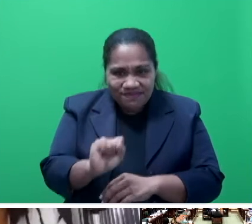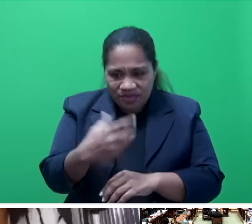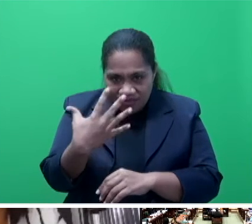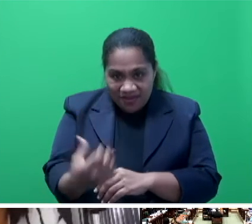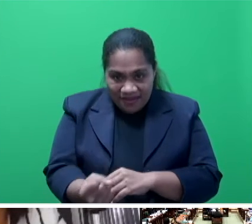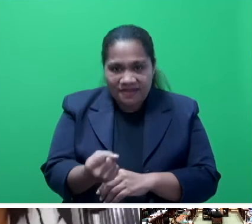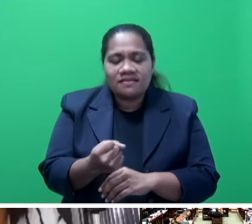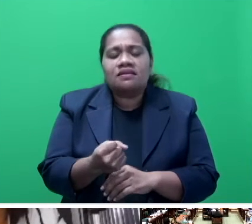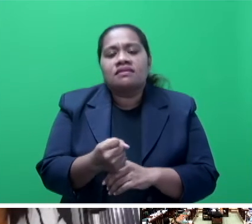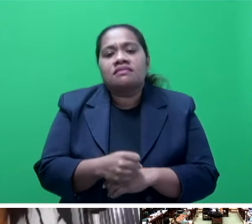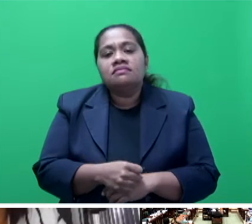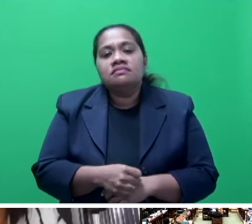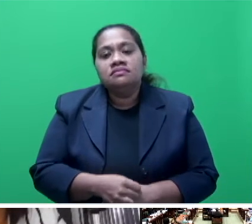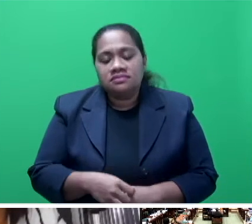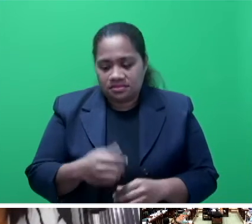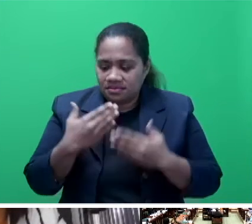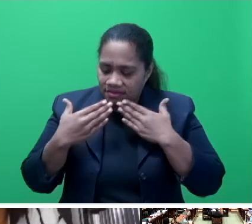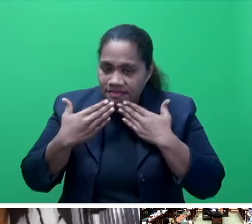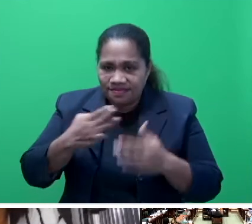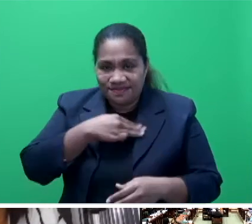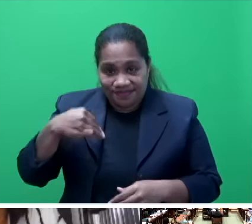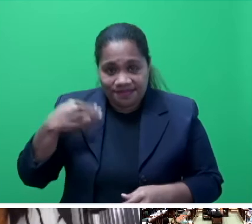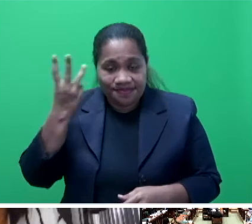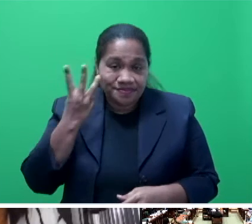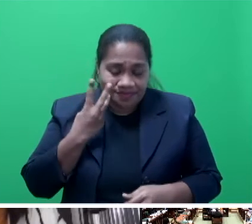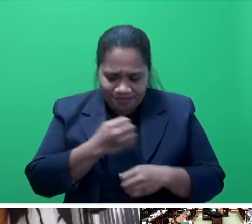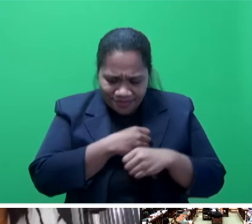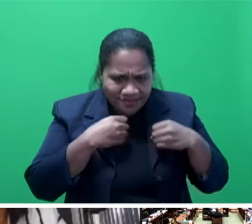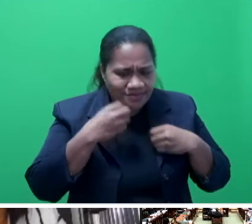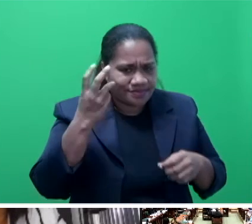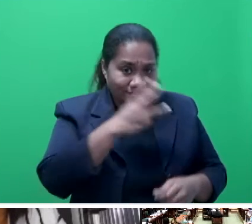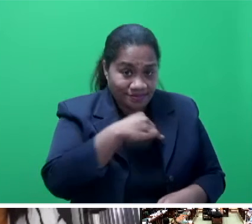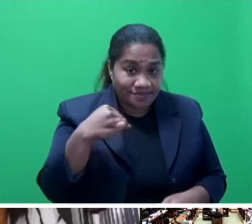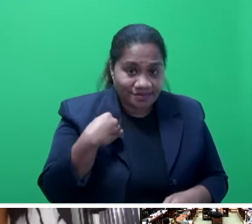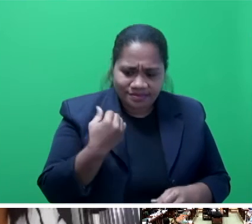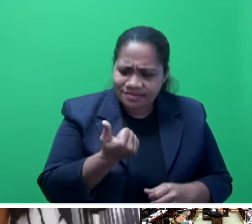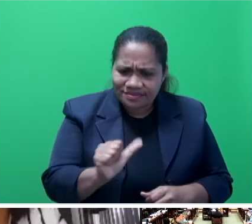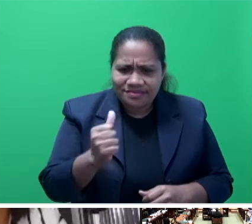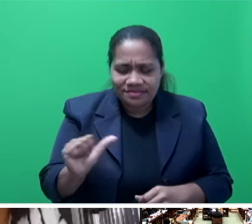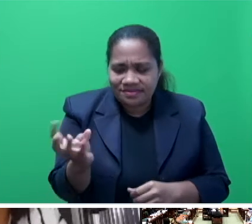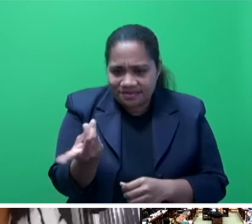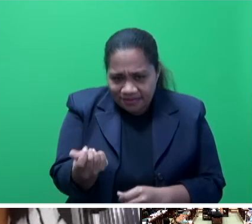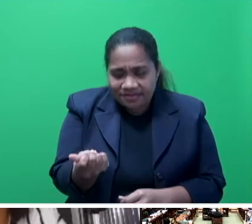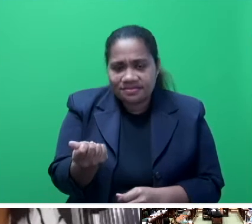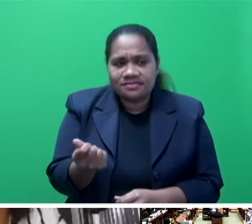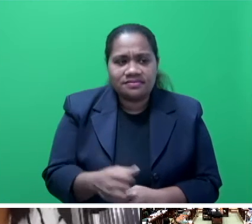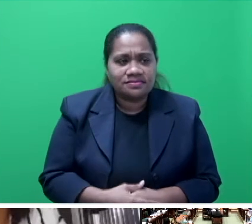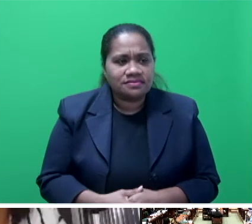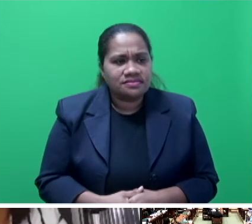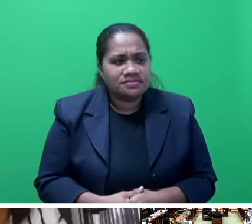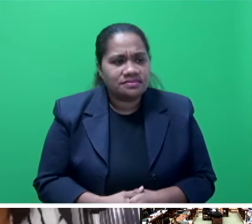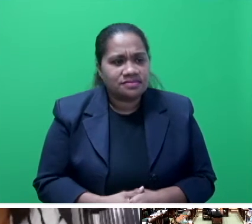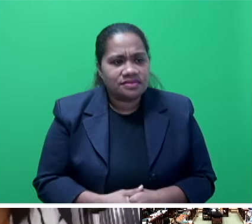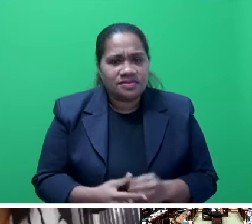as the Ministry of Women and our ministry, and also using some of the FEMAT and also